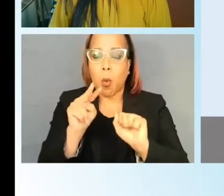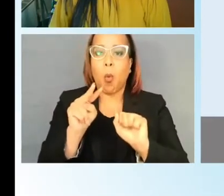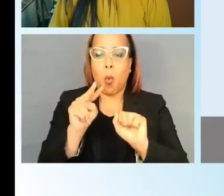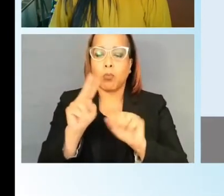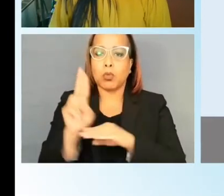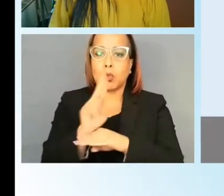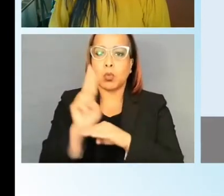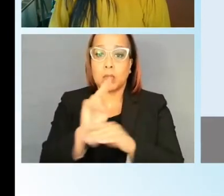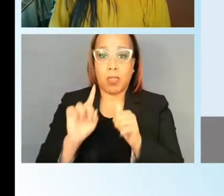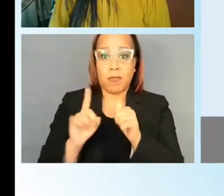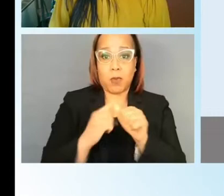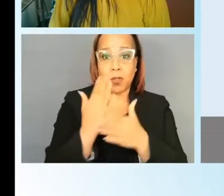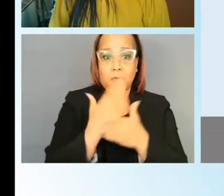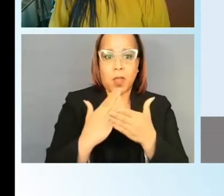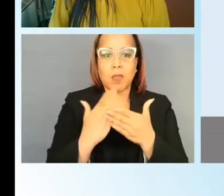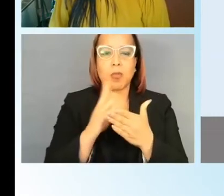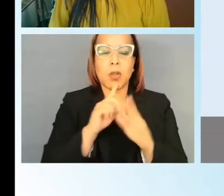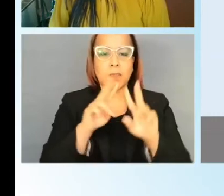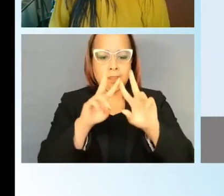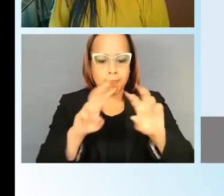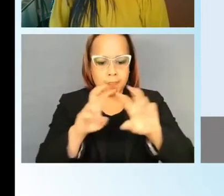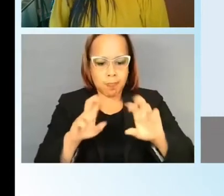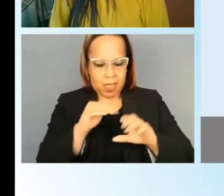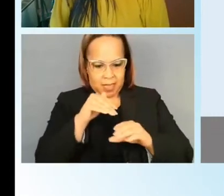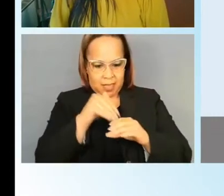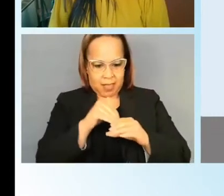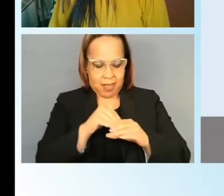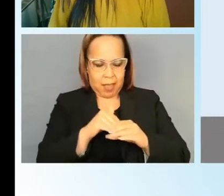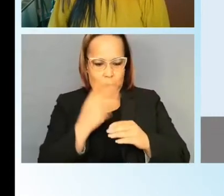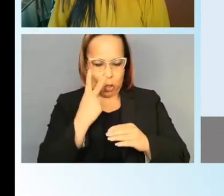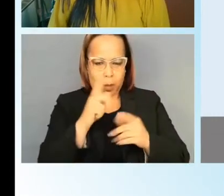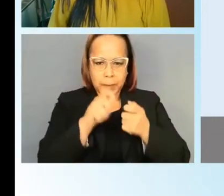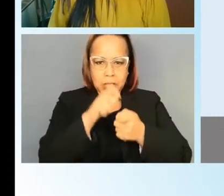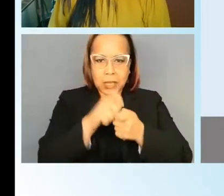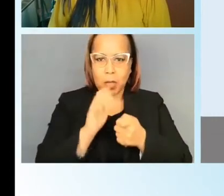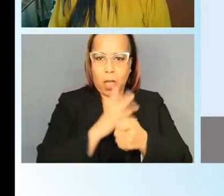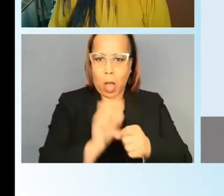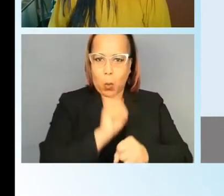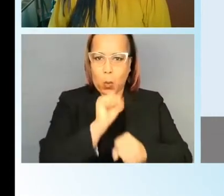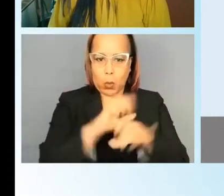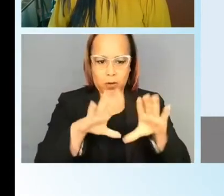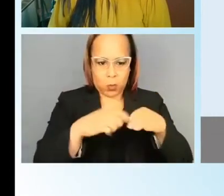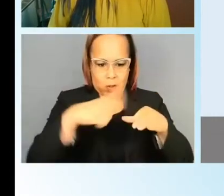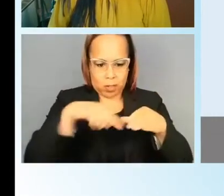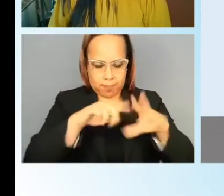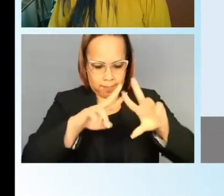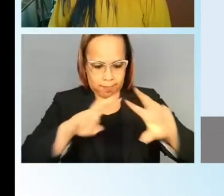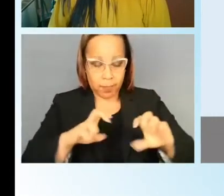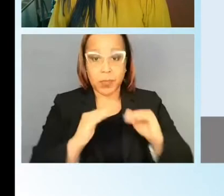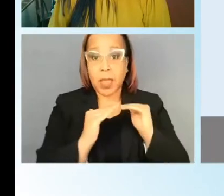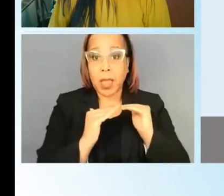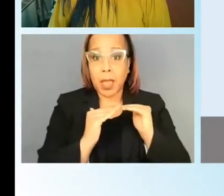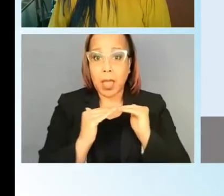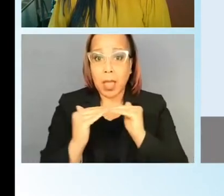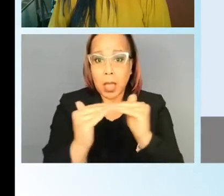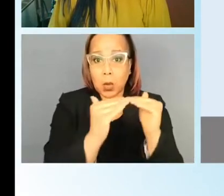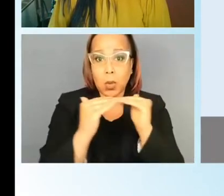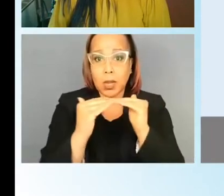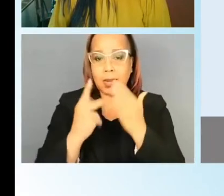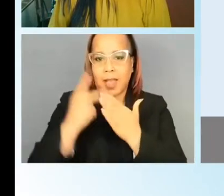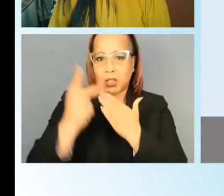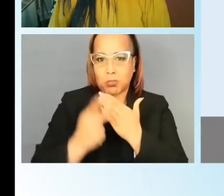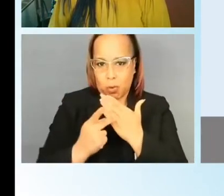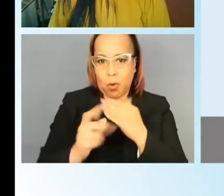first phase was really sort of looking inside the house and looking at particularly our workforce. So the equity dashboard, the